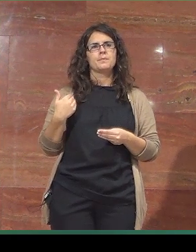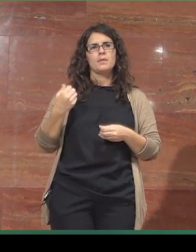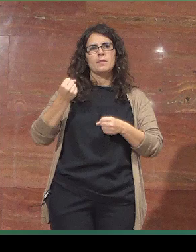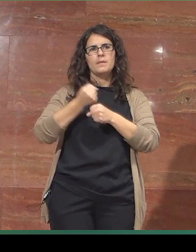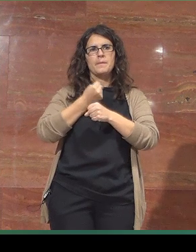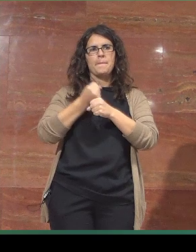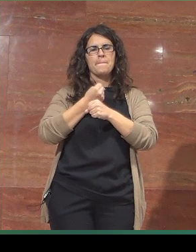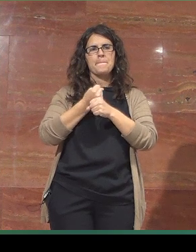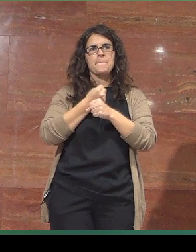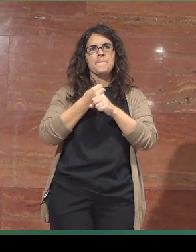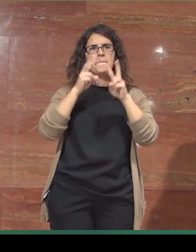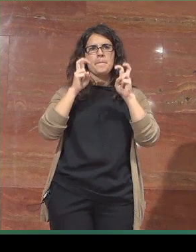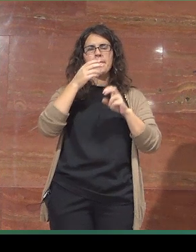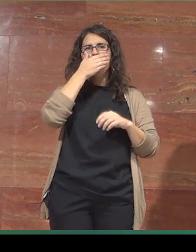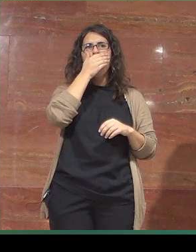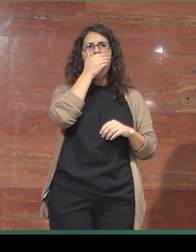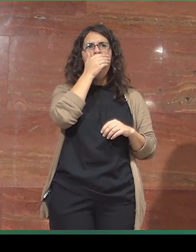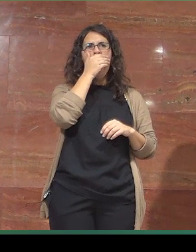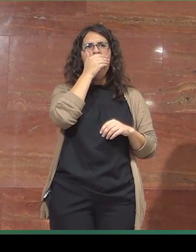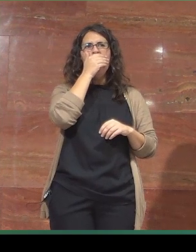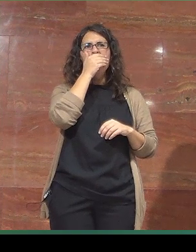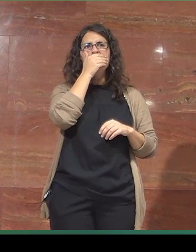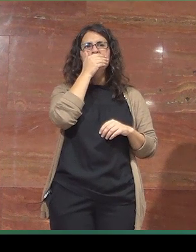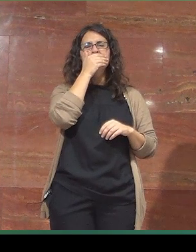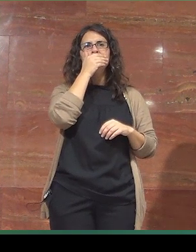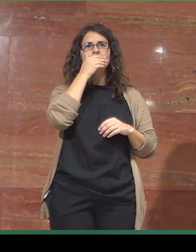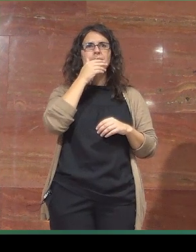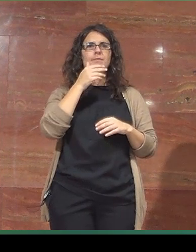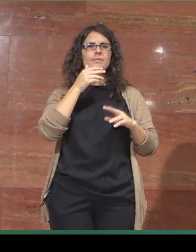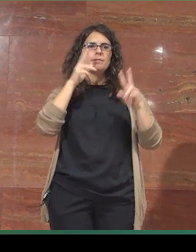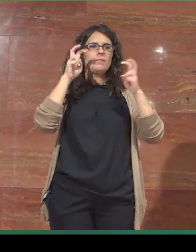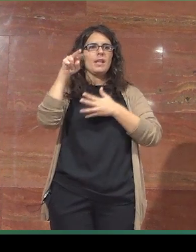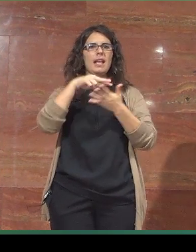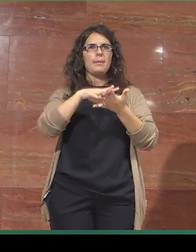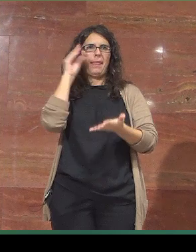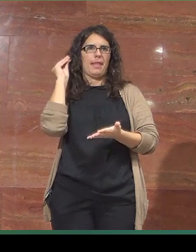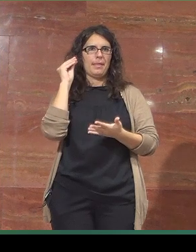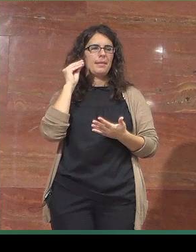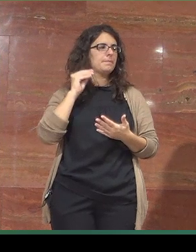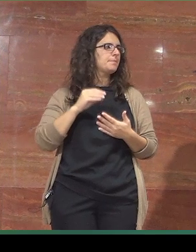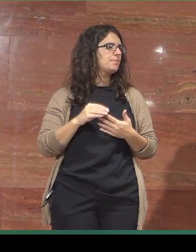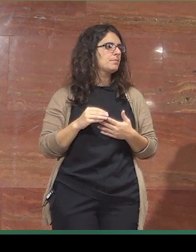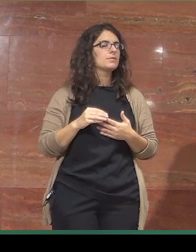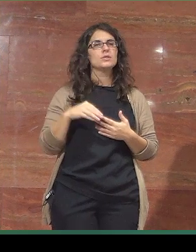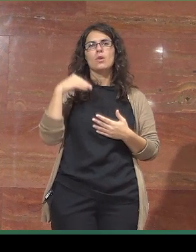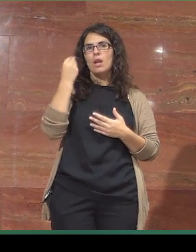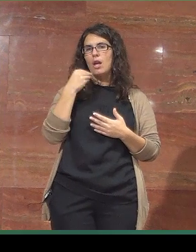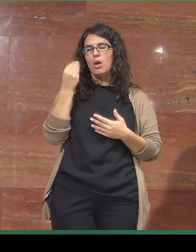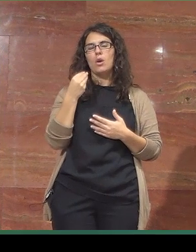and I think any of our pictograms are better, any are not so good as, and I